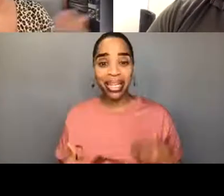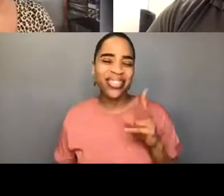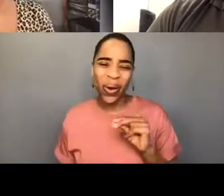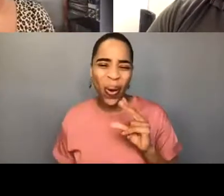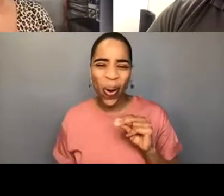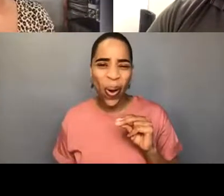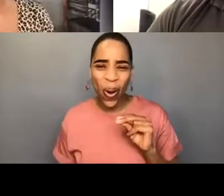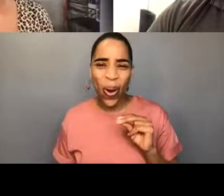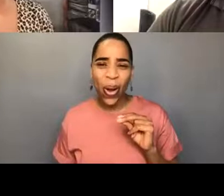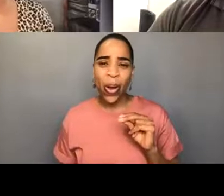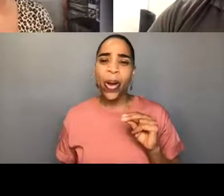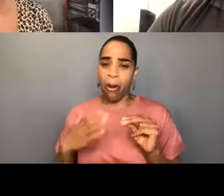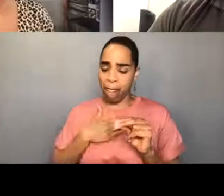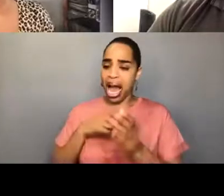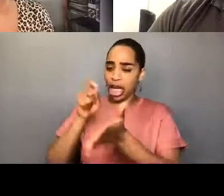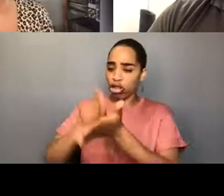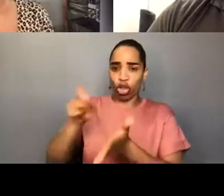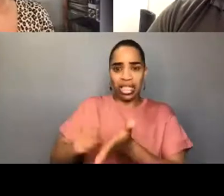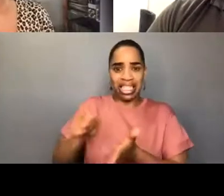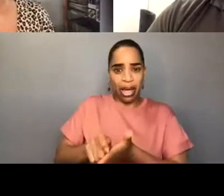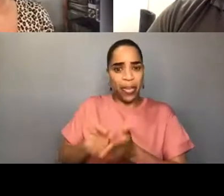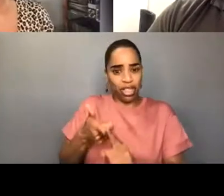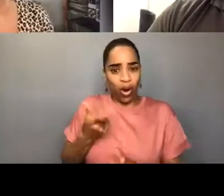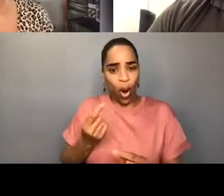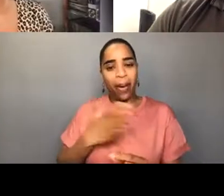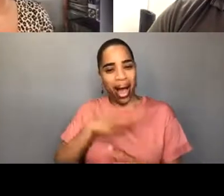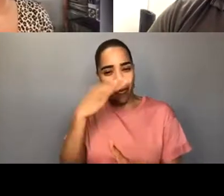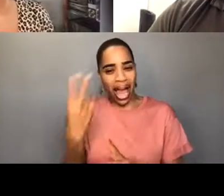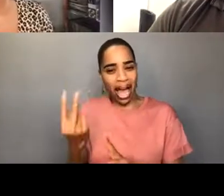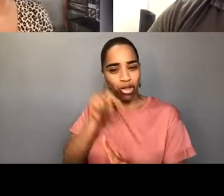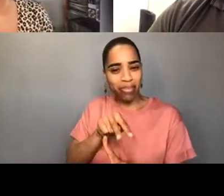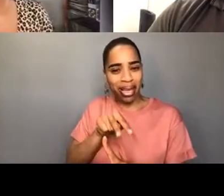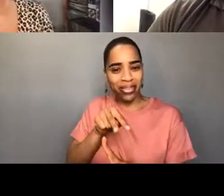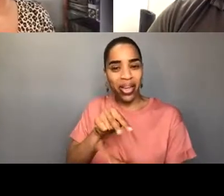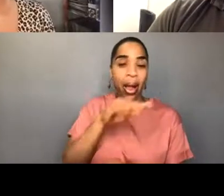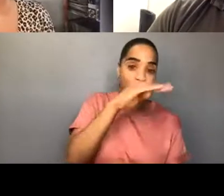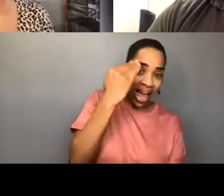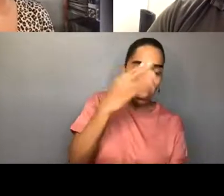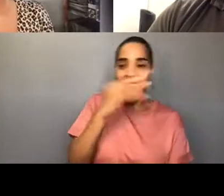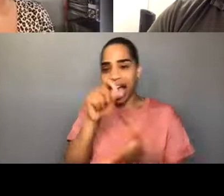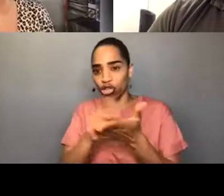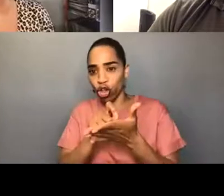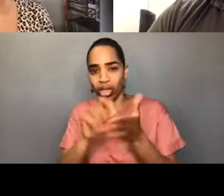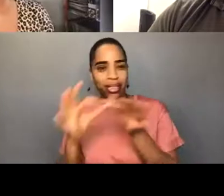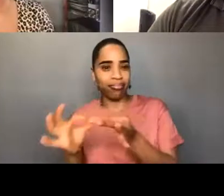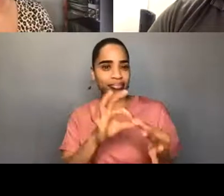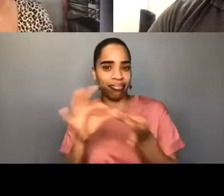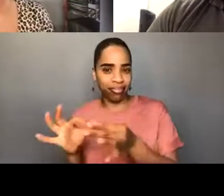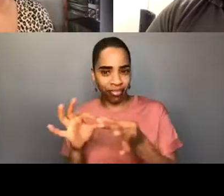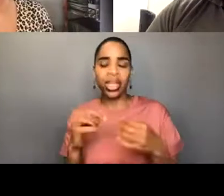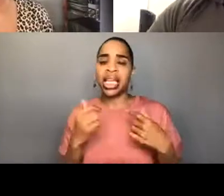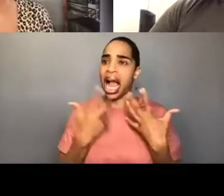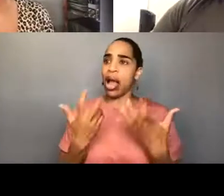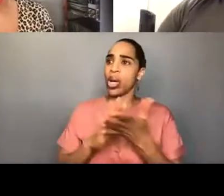My journalism is framed by being Black. I don't separate those two. I'm a Black journalist. The only reason I wanted to